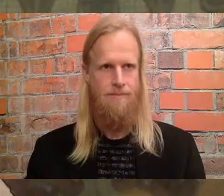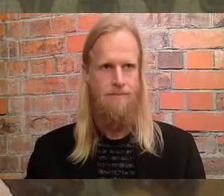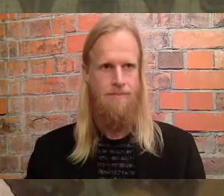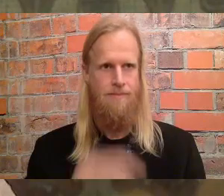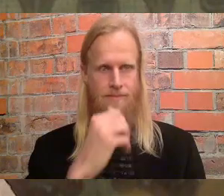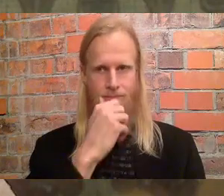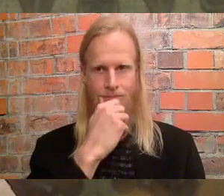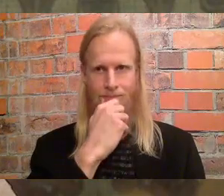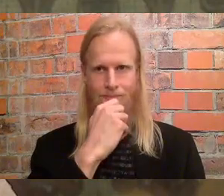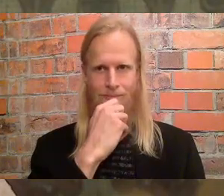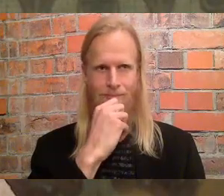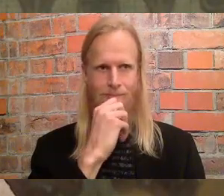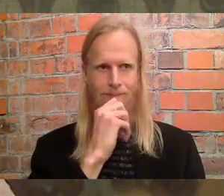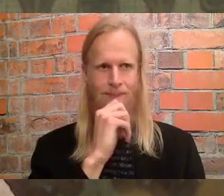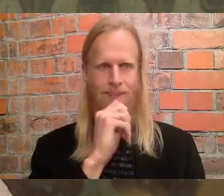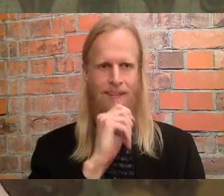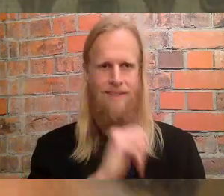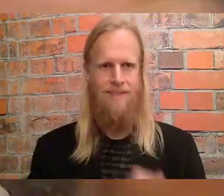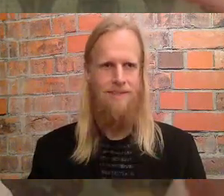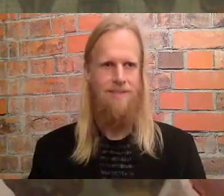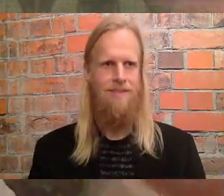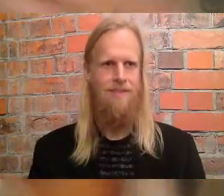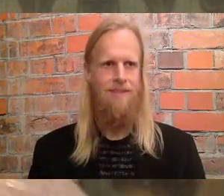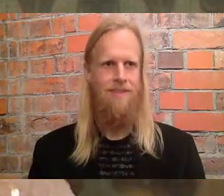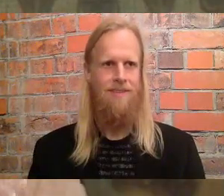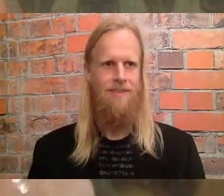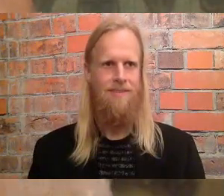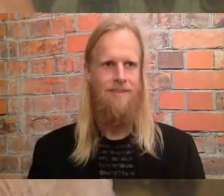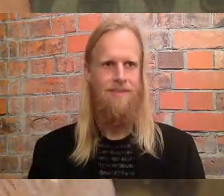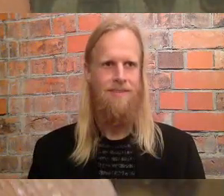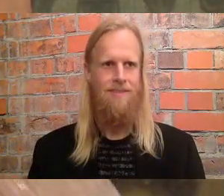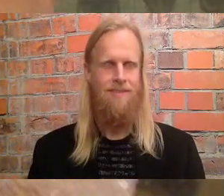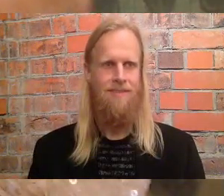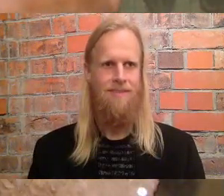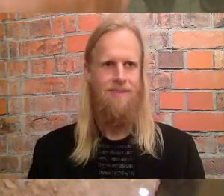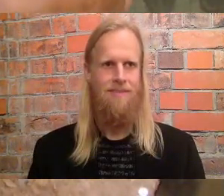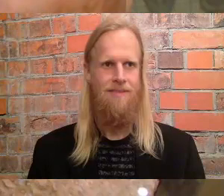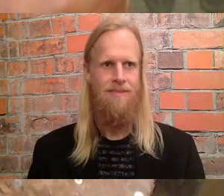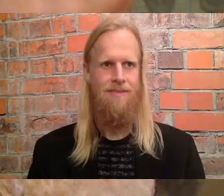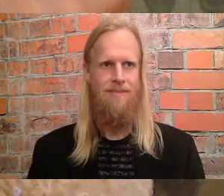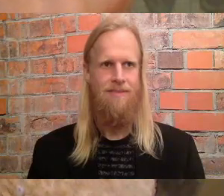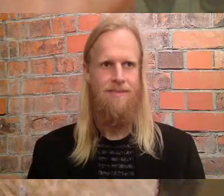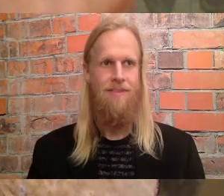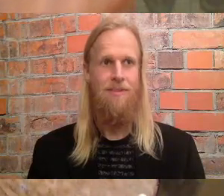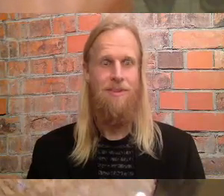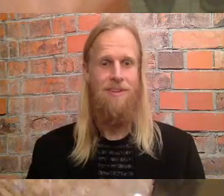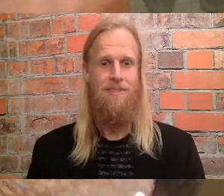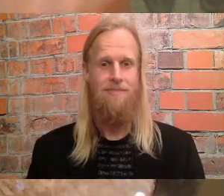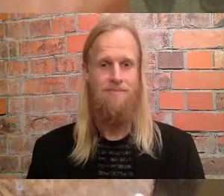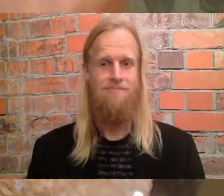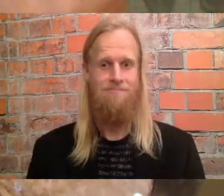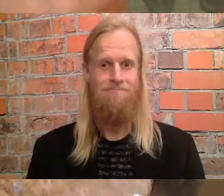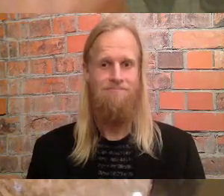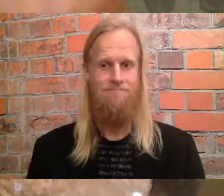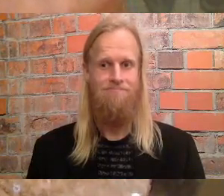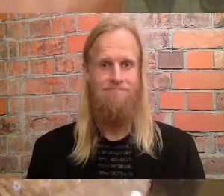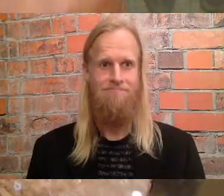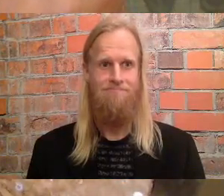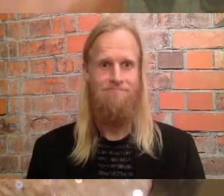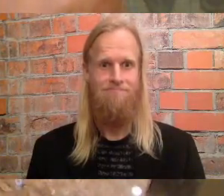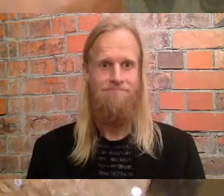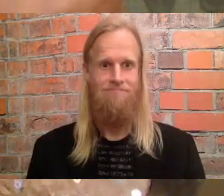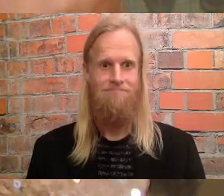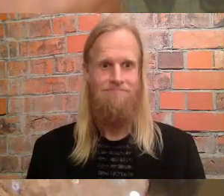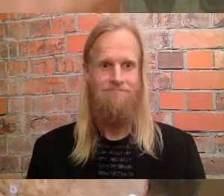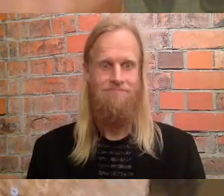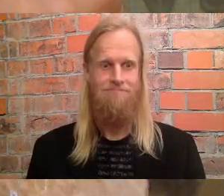what country or what state you're in. I'm seeing some familiar names whizzing past here. I'm going to give a shout out